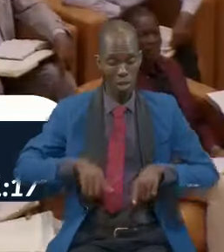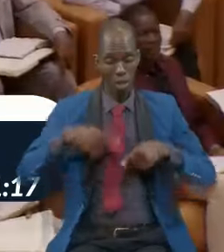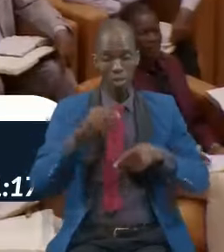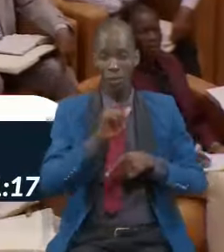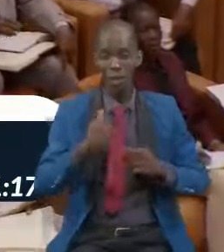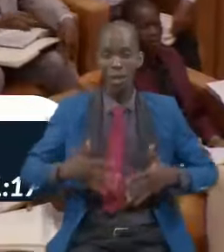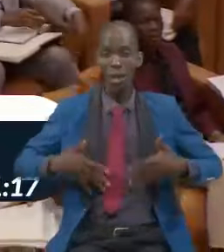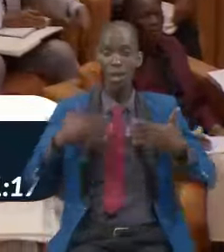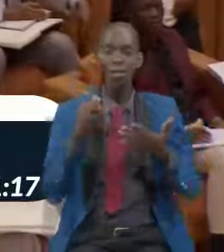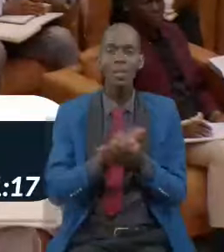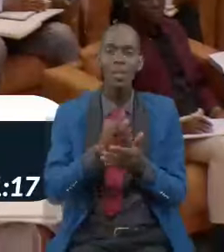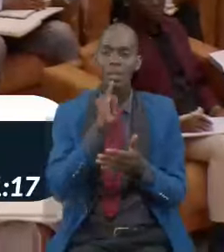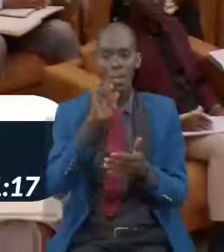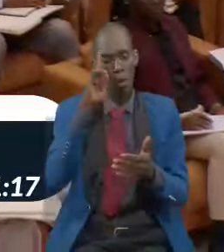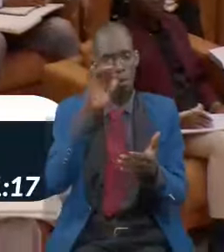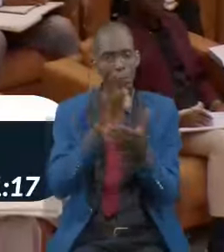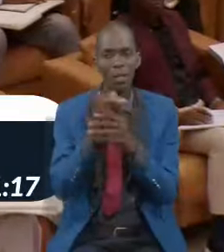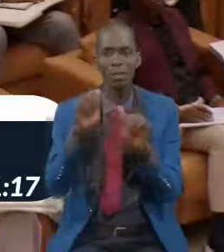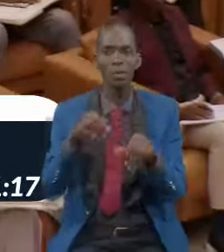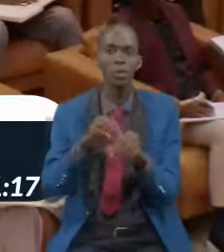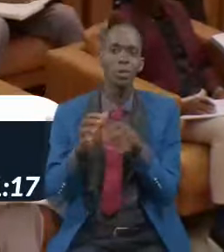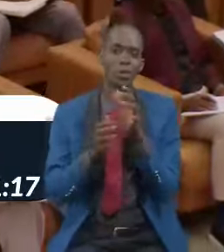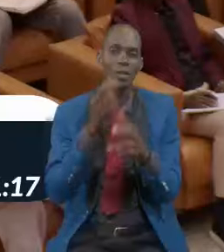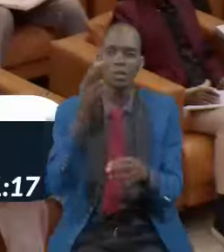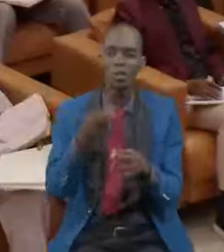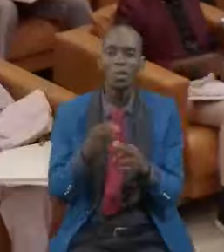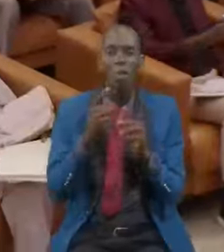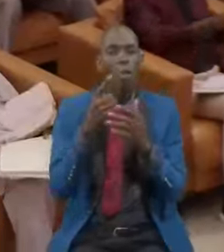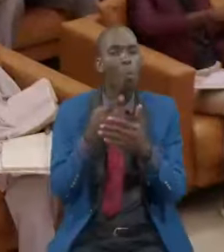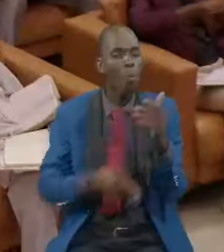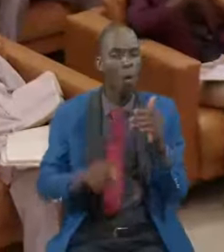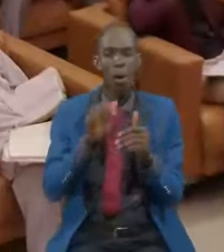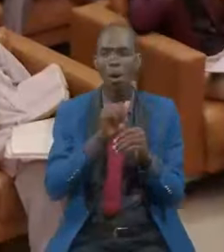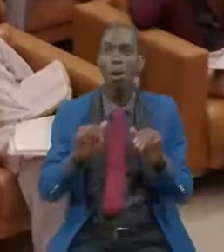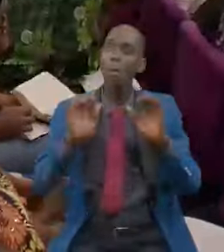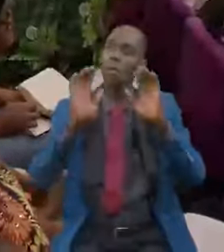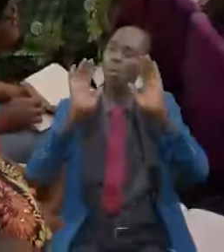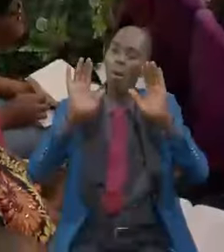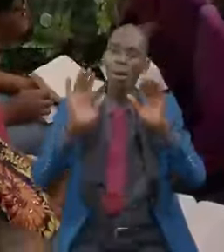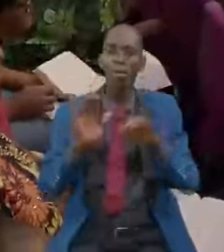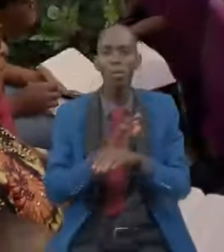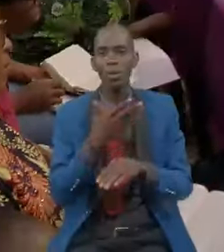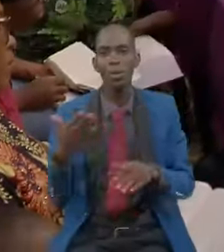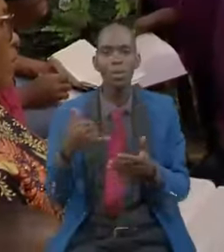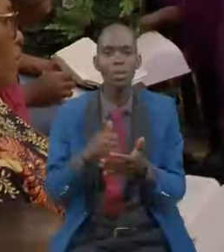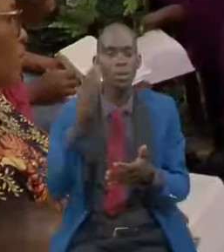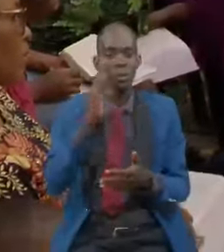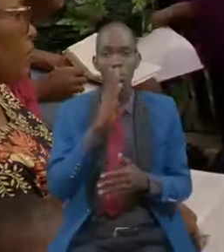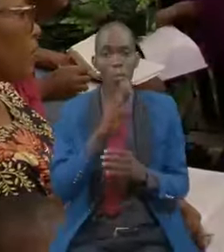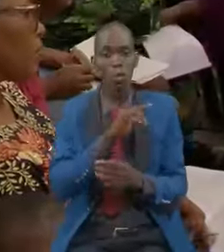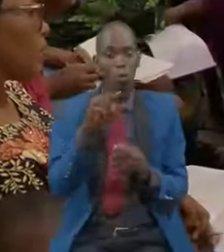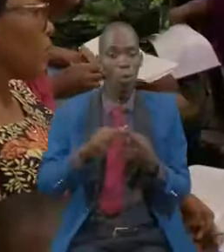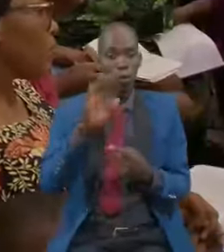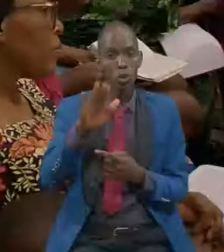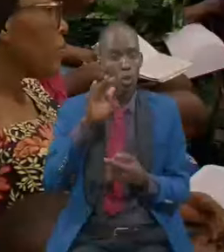believable. What a wonderful thing it will be if your converted wife will see